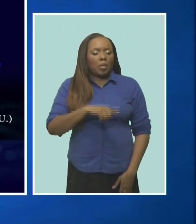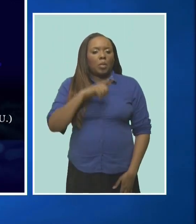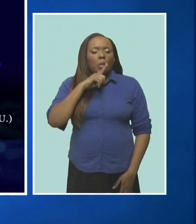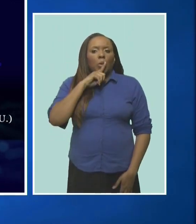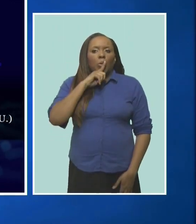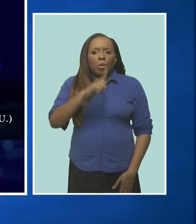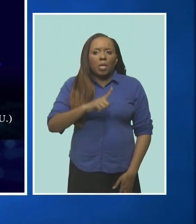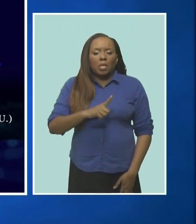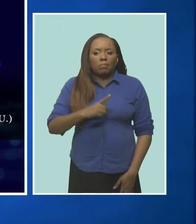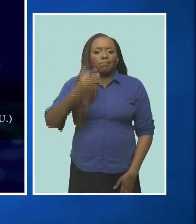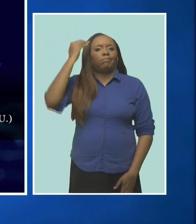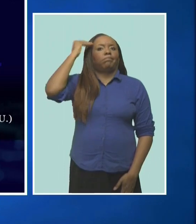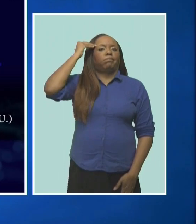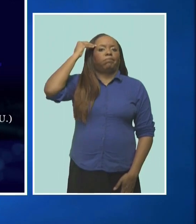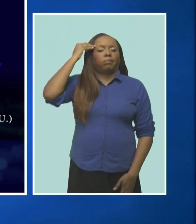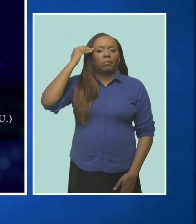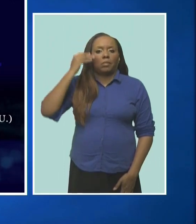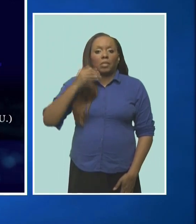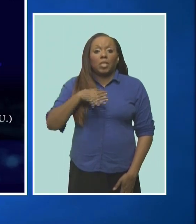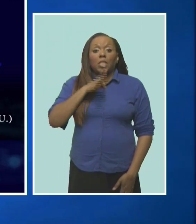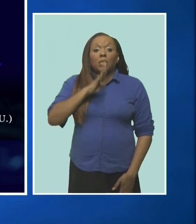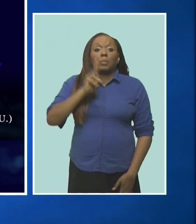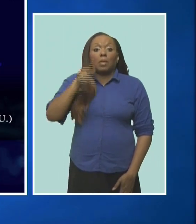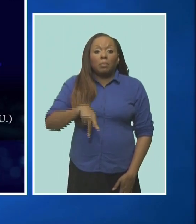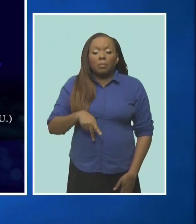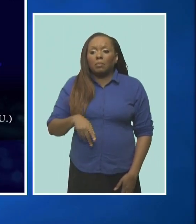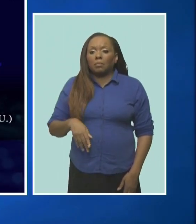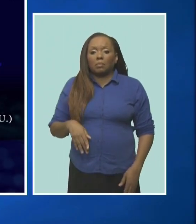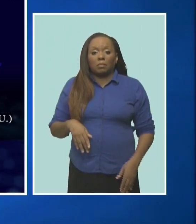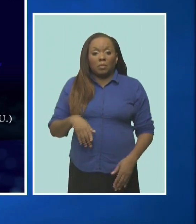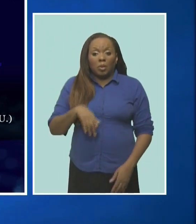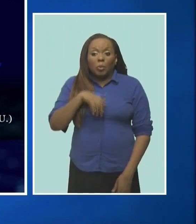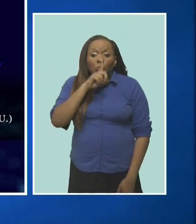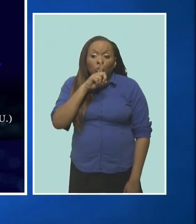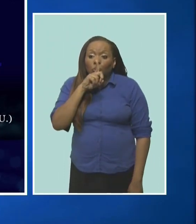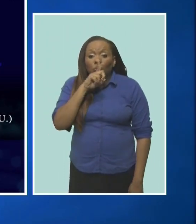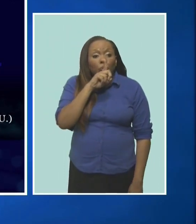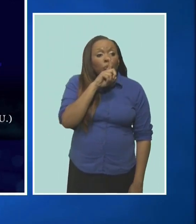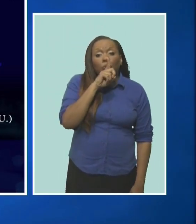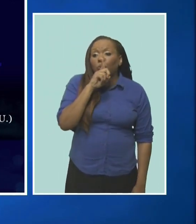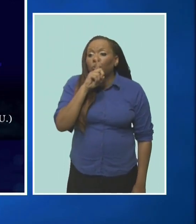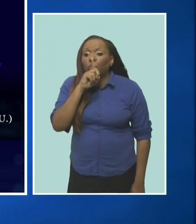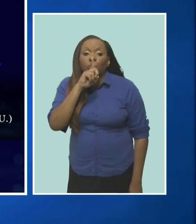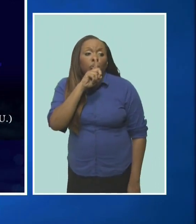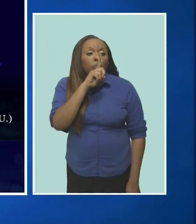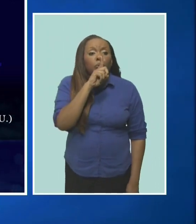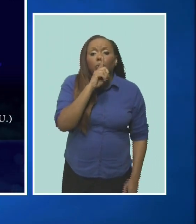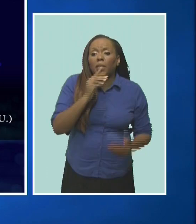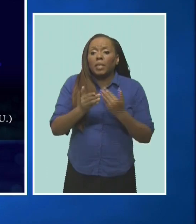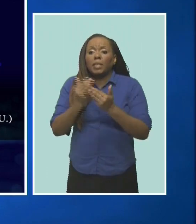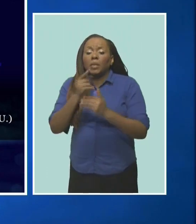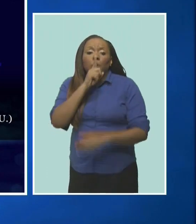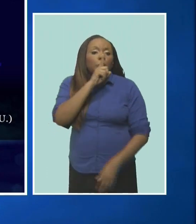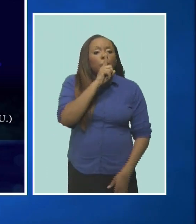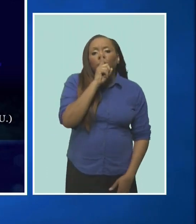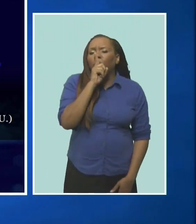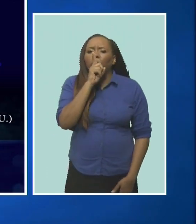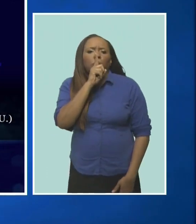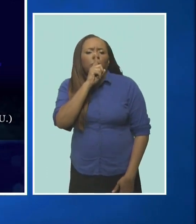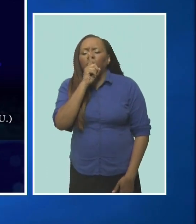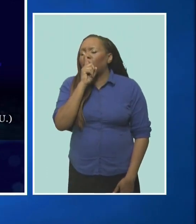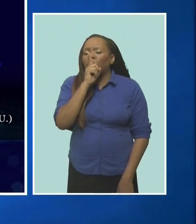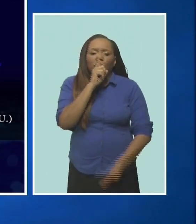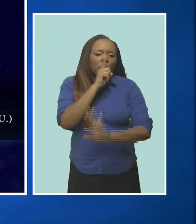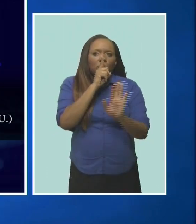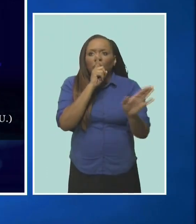across Barbados. Speak up. Silence is often felt to be easier, but in the long run,